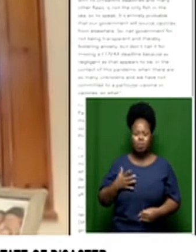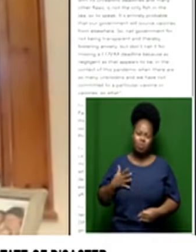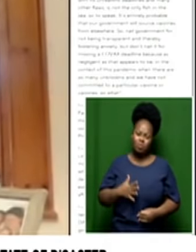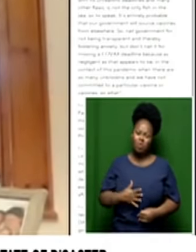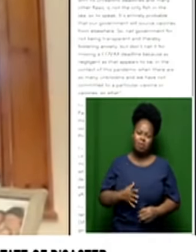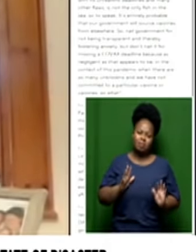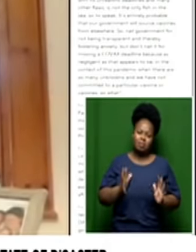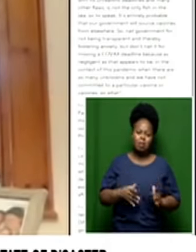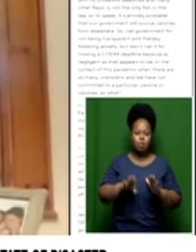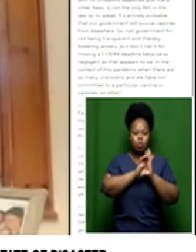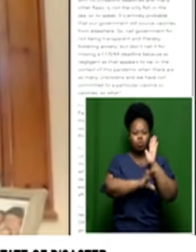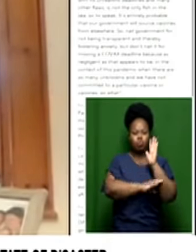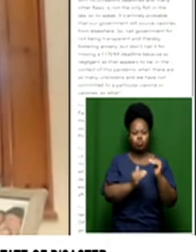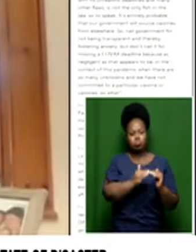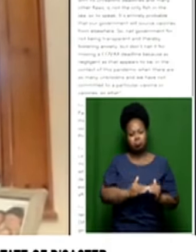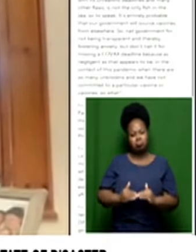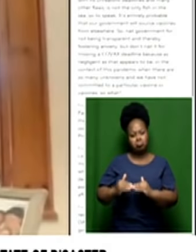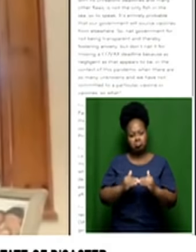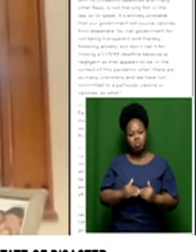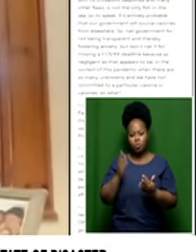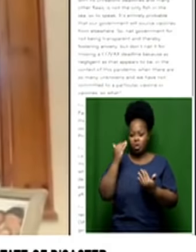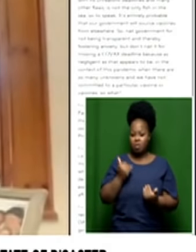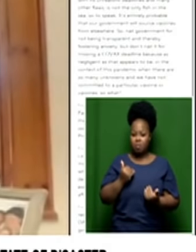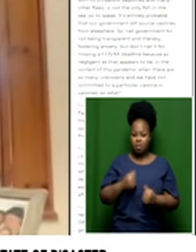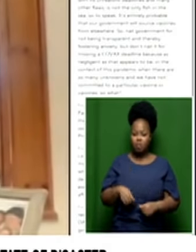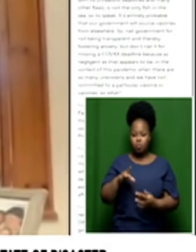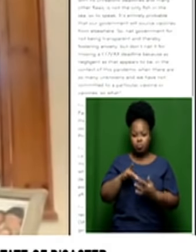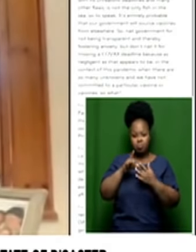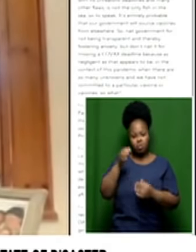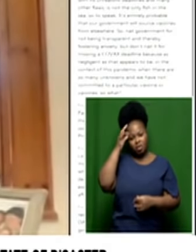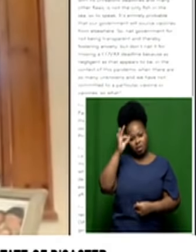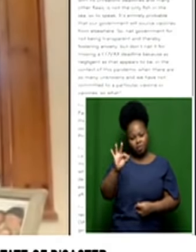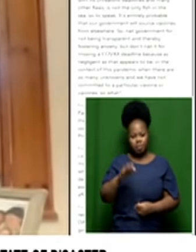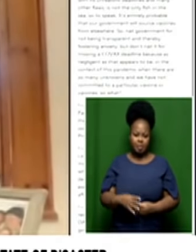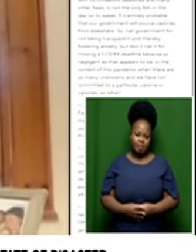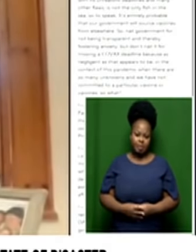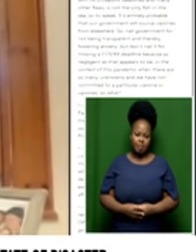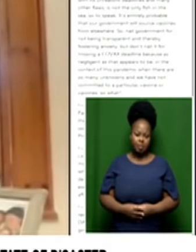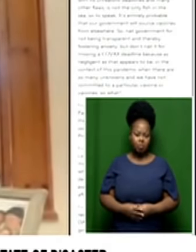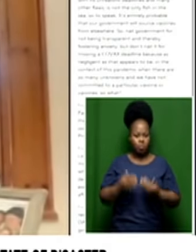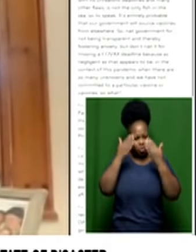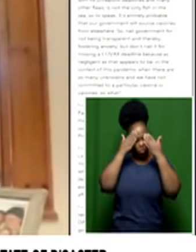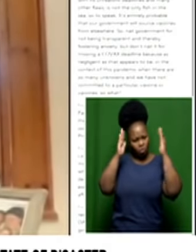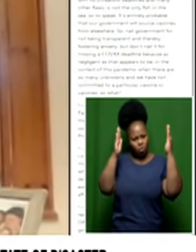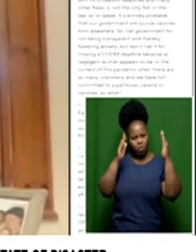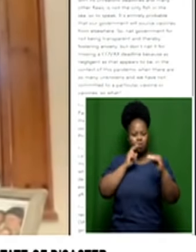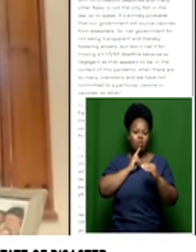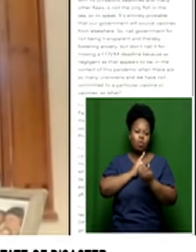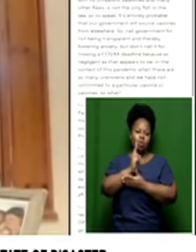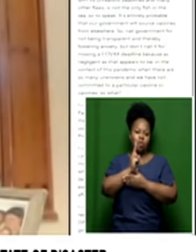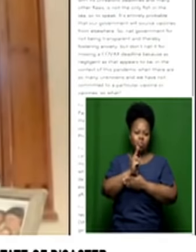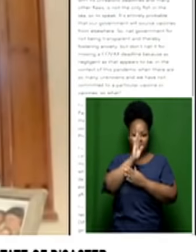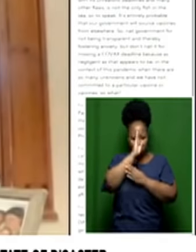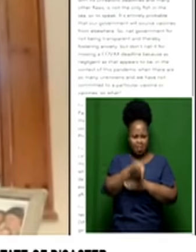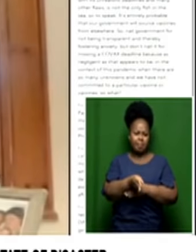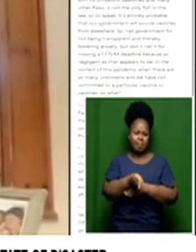other constitutional democracy would expect from its elected government. And that's an open, honest,